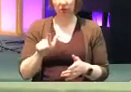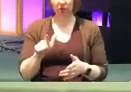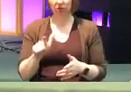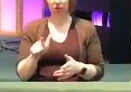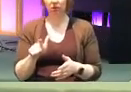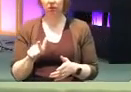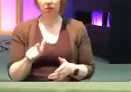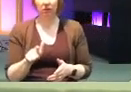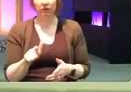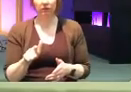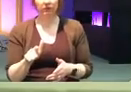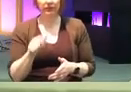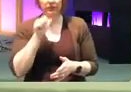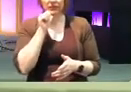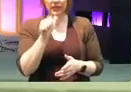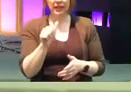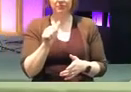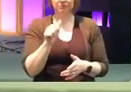are unpredictable.